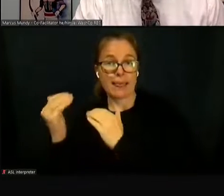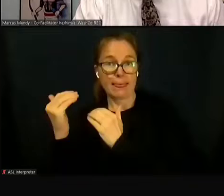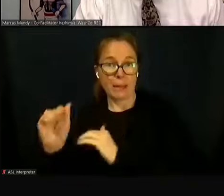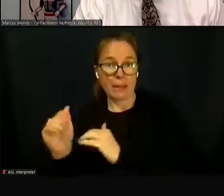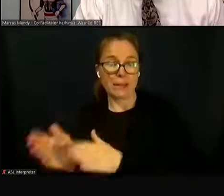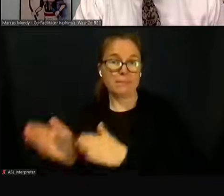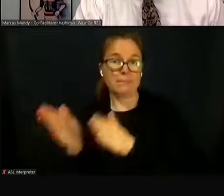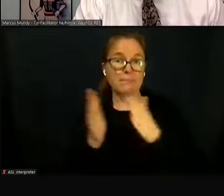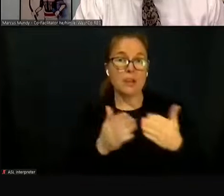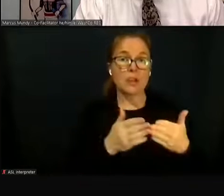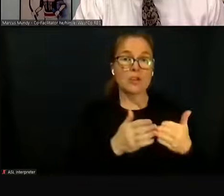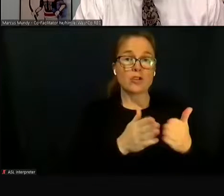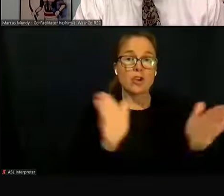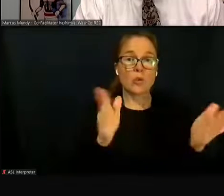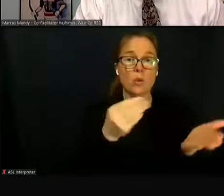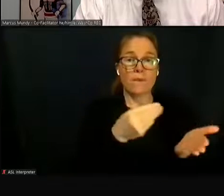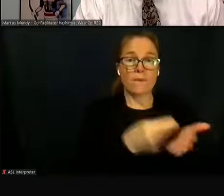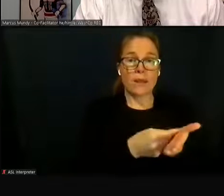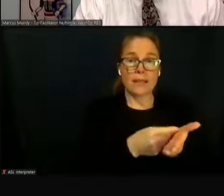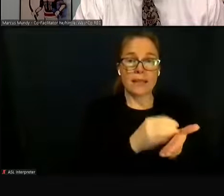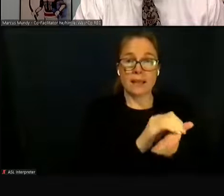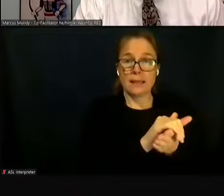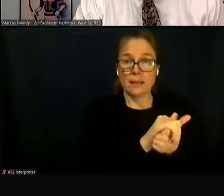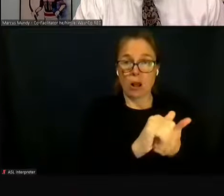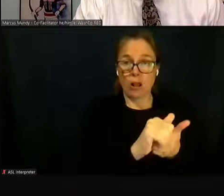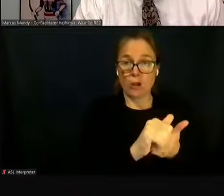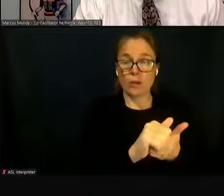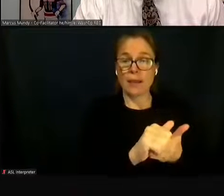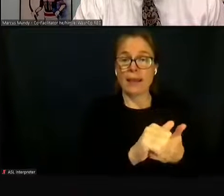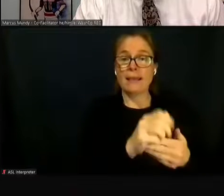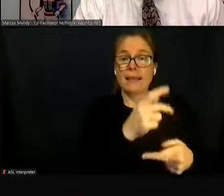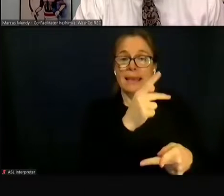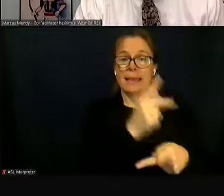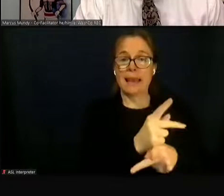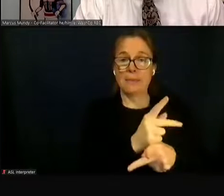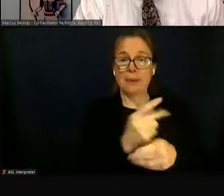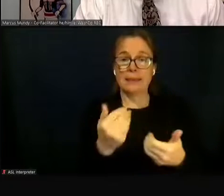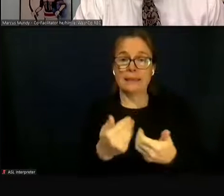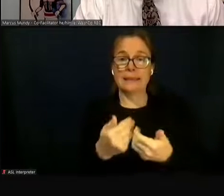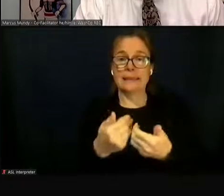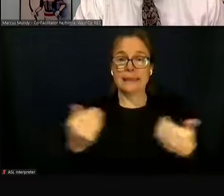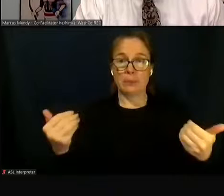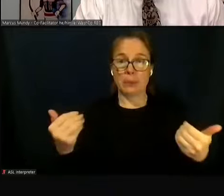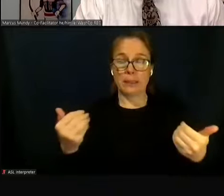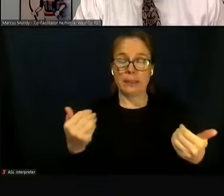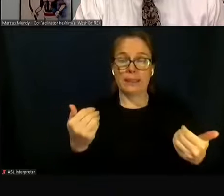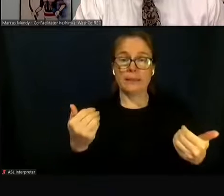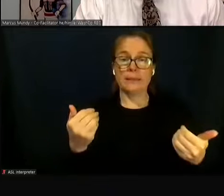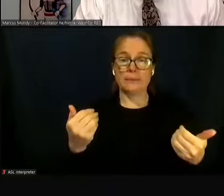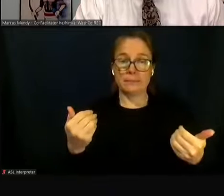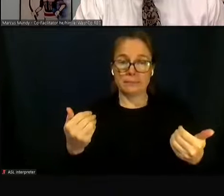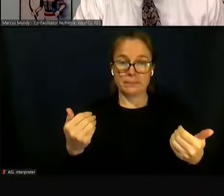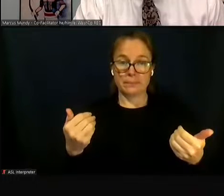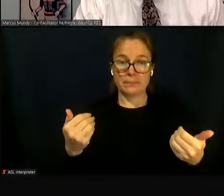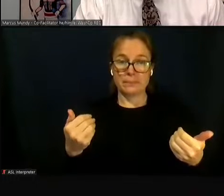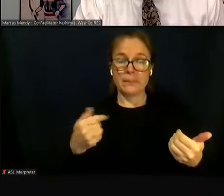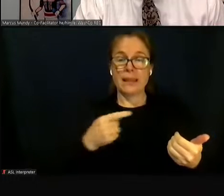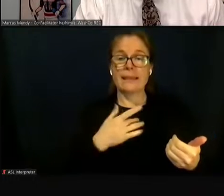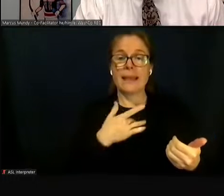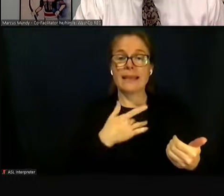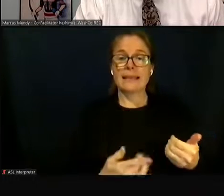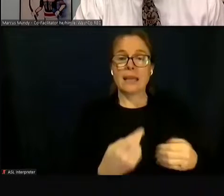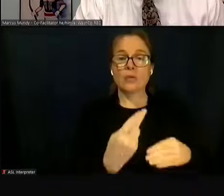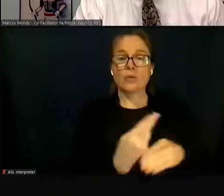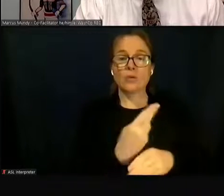fund dollars were kept as much as a minimum as possible, generally only used to